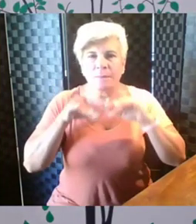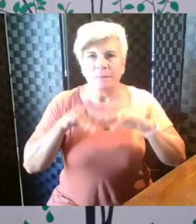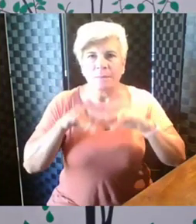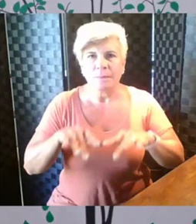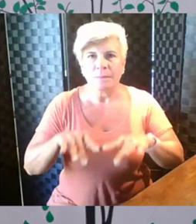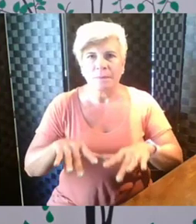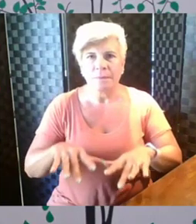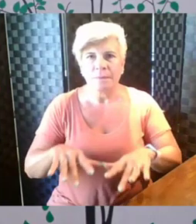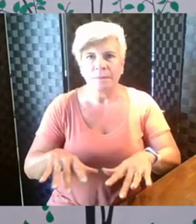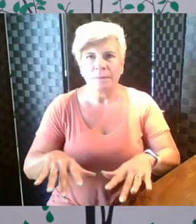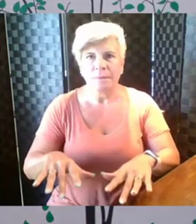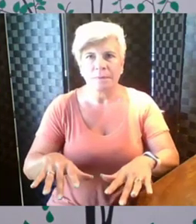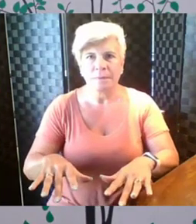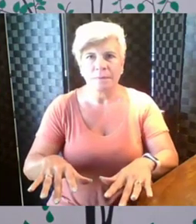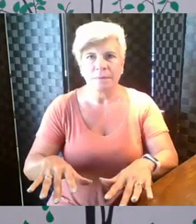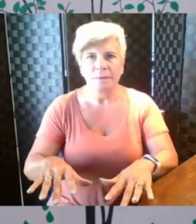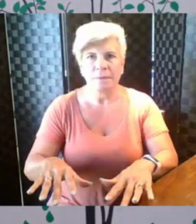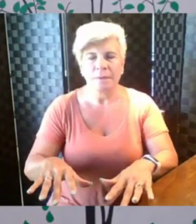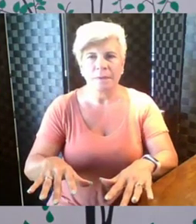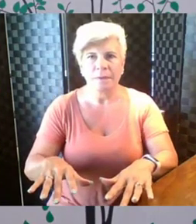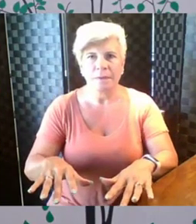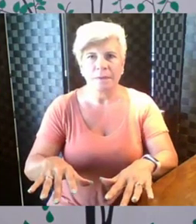out,